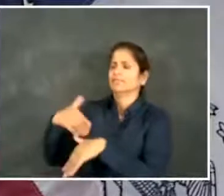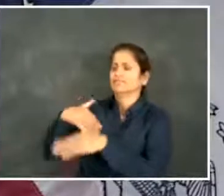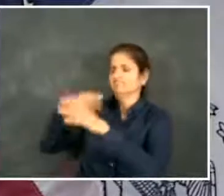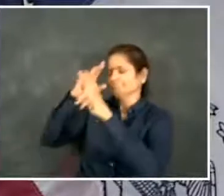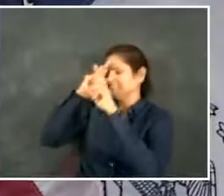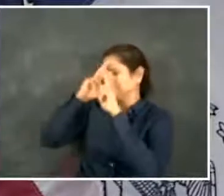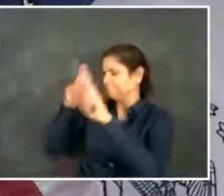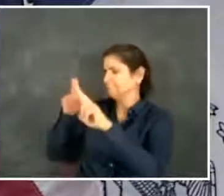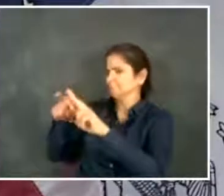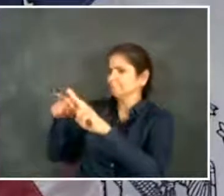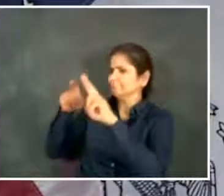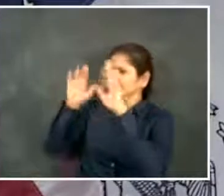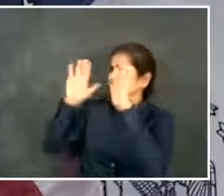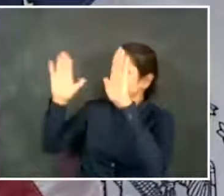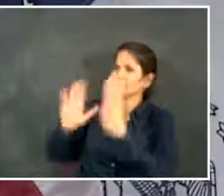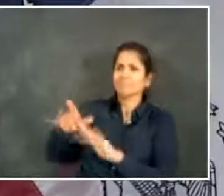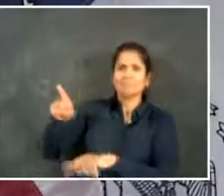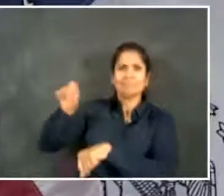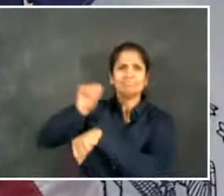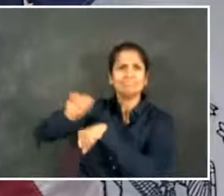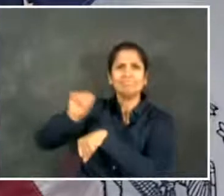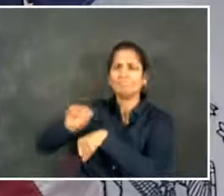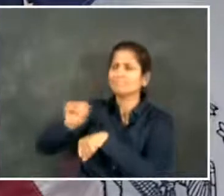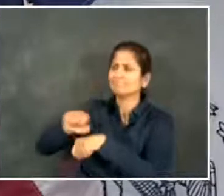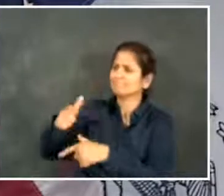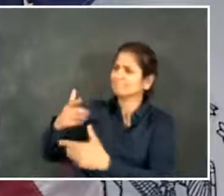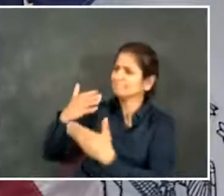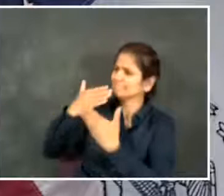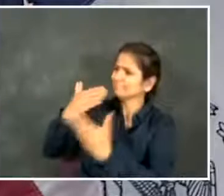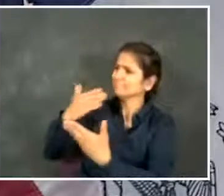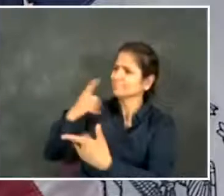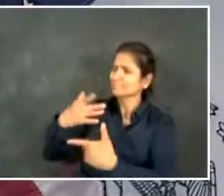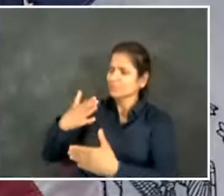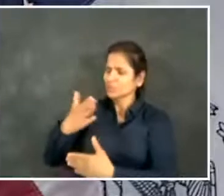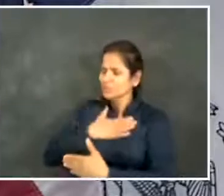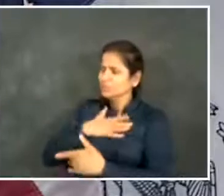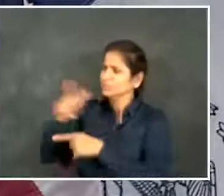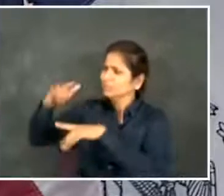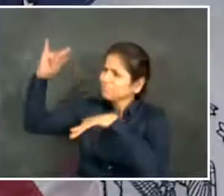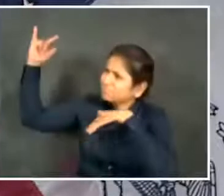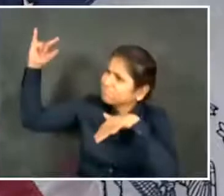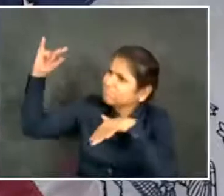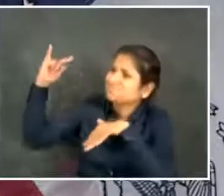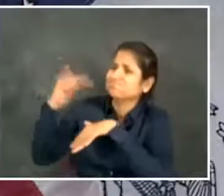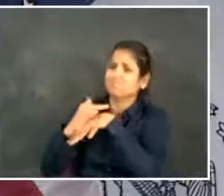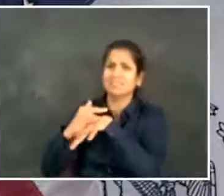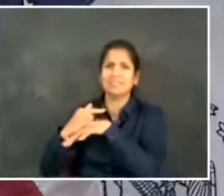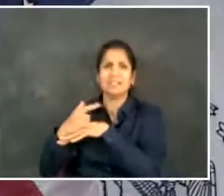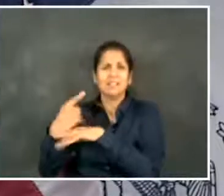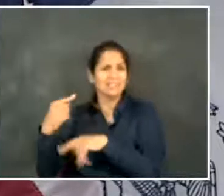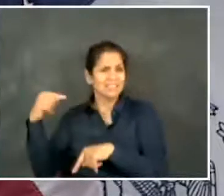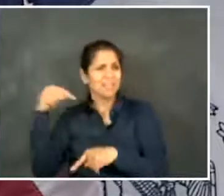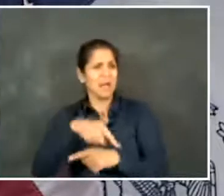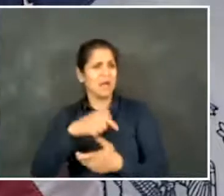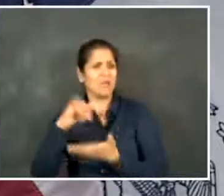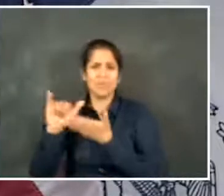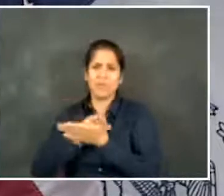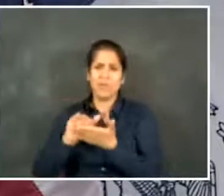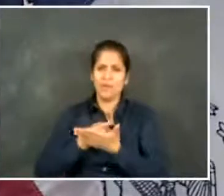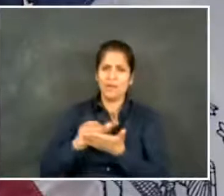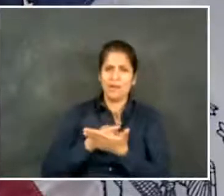And I got to tell you, it just hurts that such a good man has made the ultimate sacrifice for